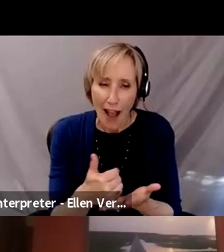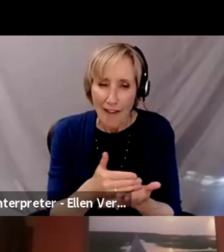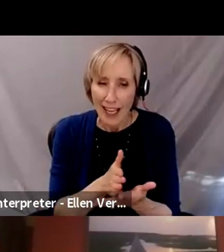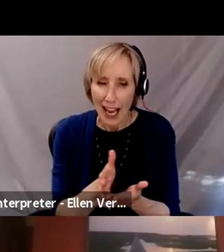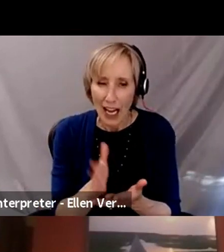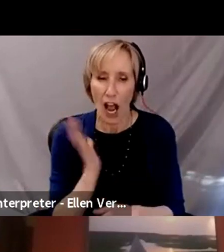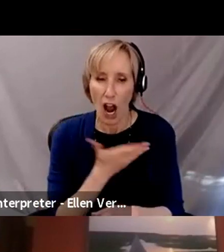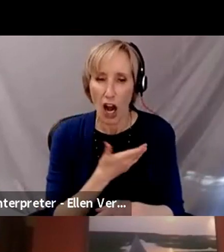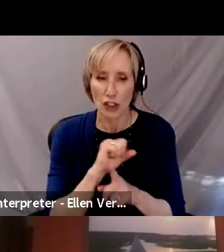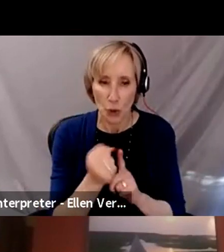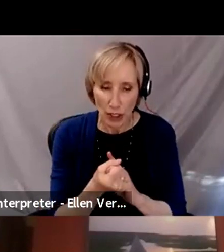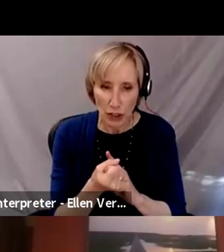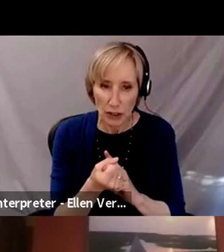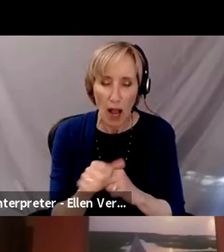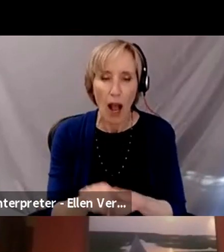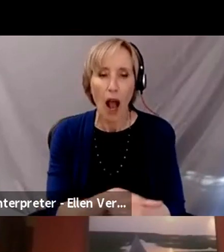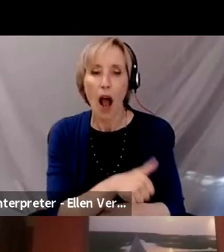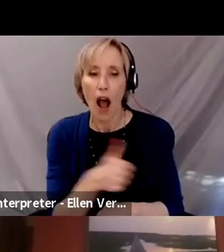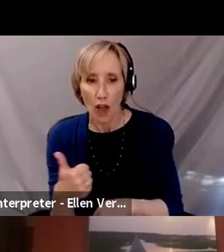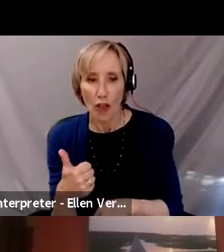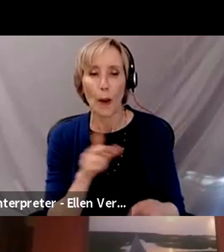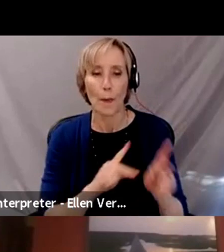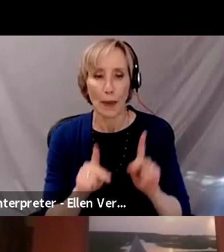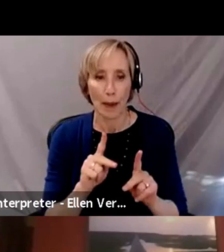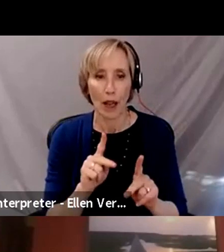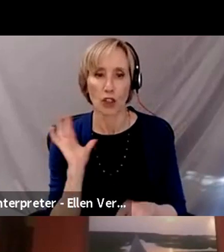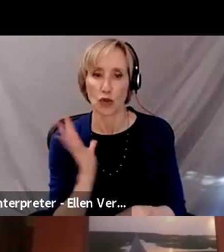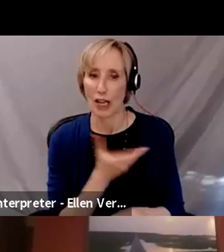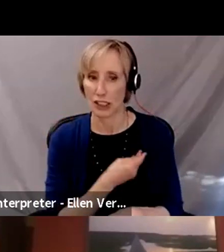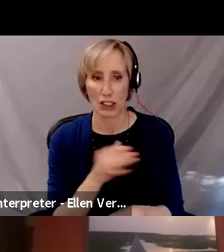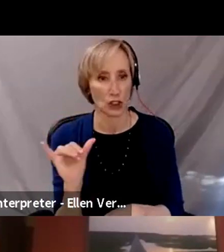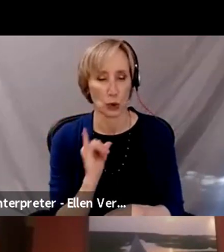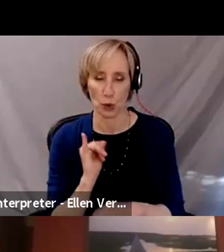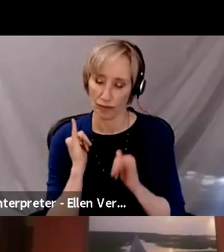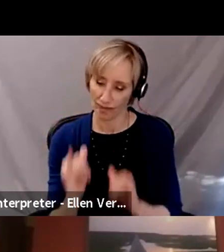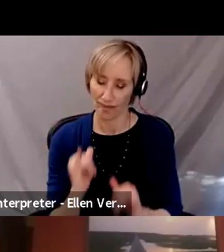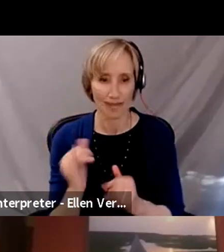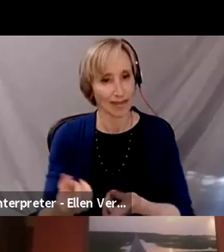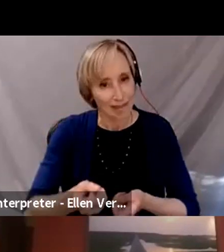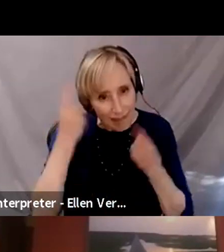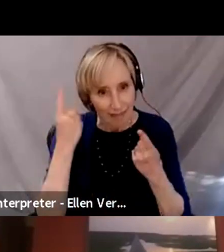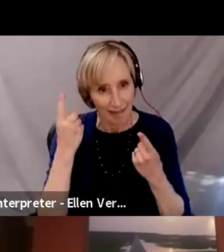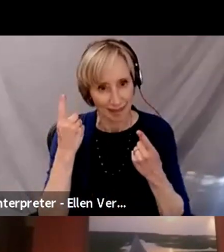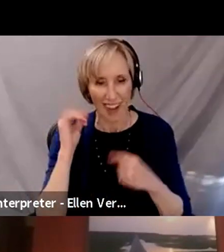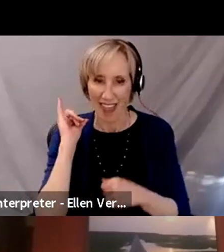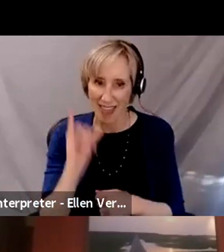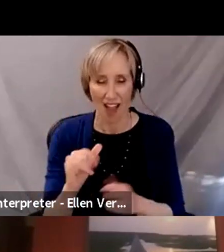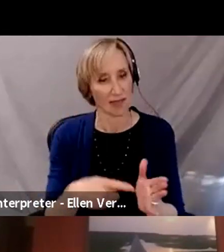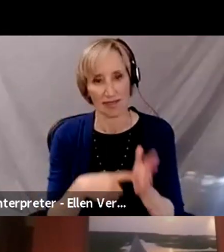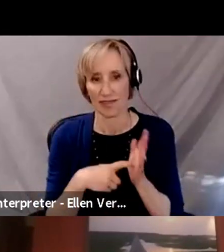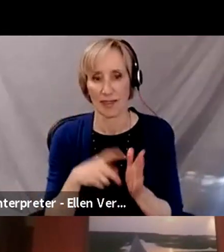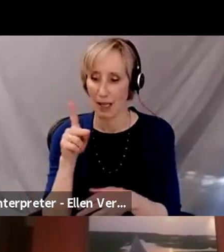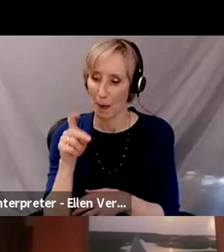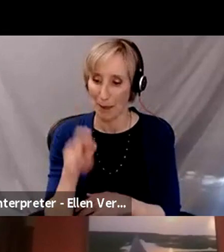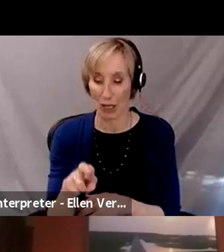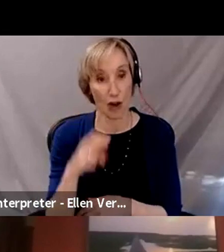transgender people. And we could talk about this more later, but in particular for me, other transgender